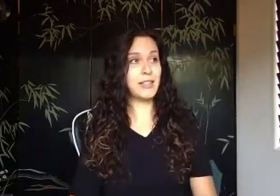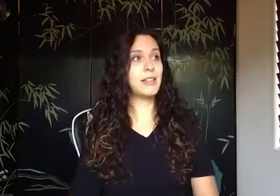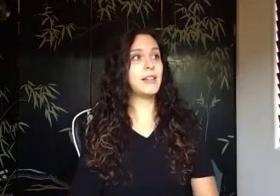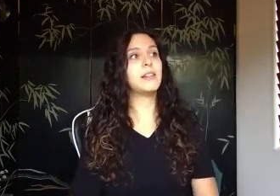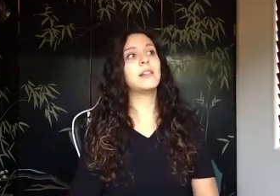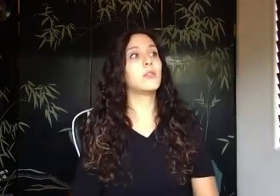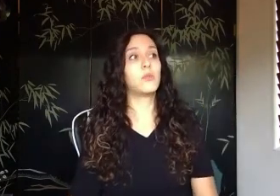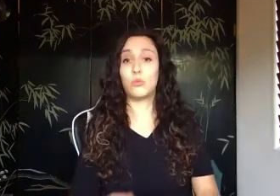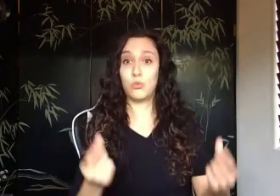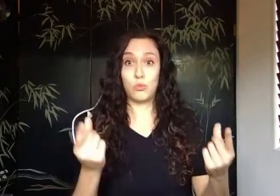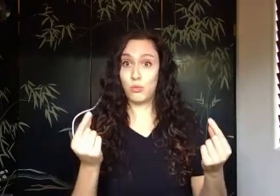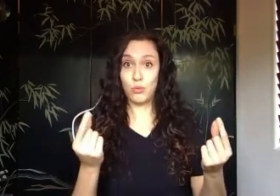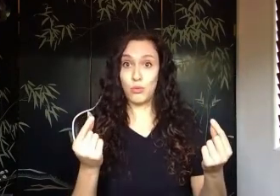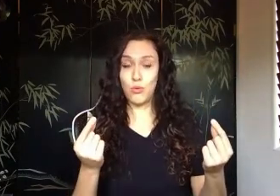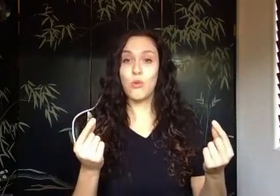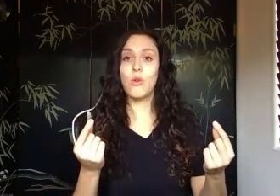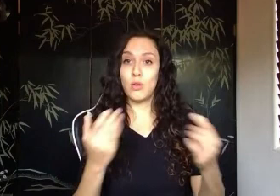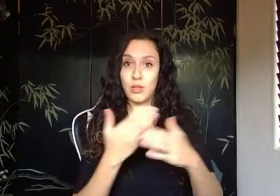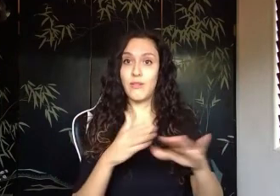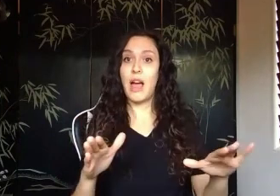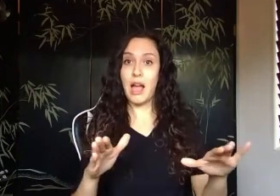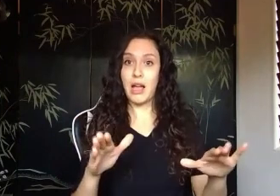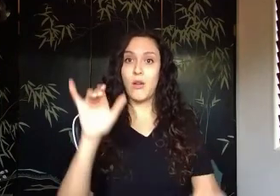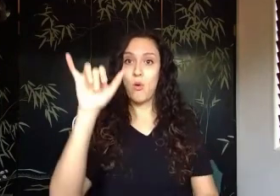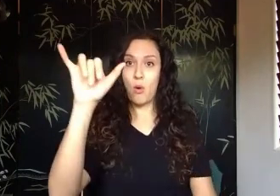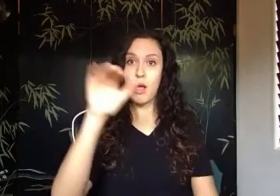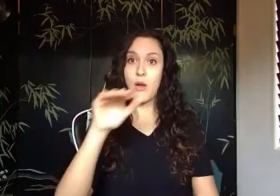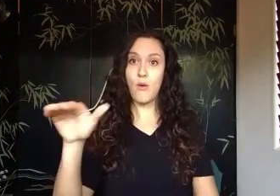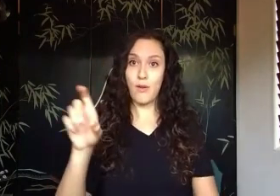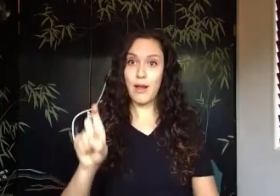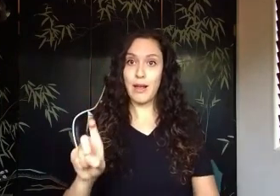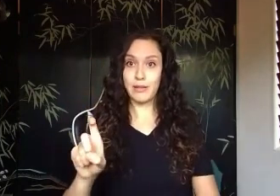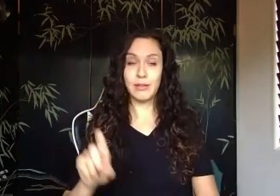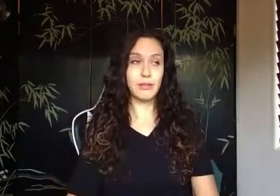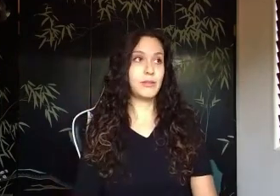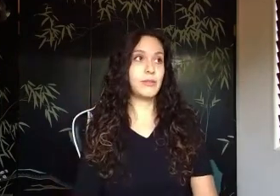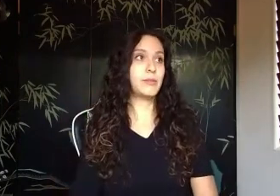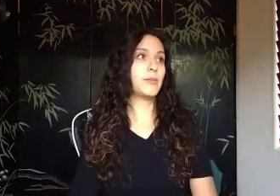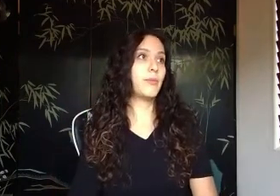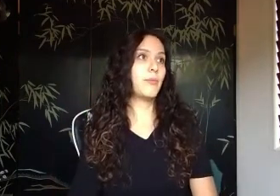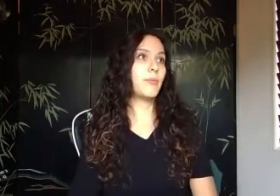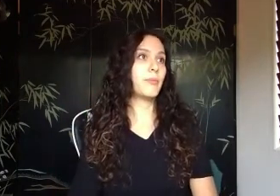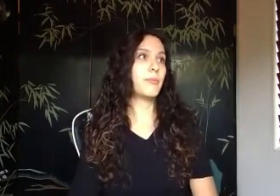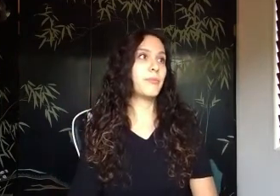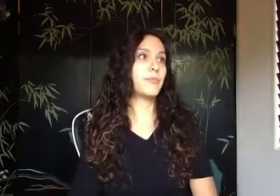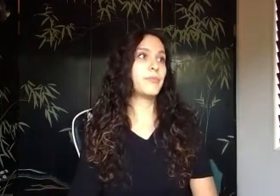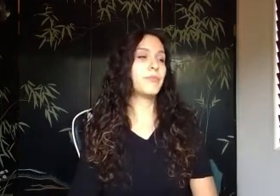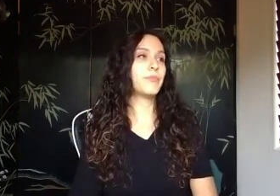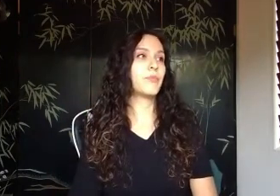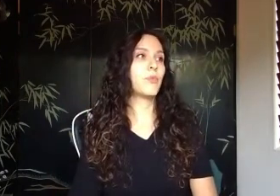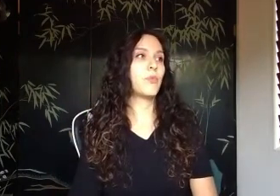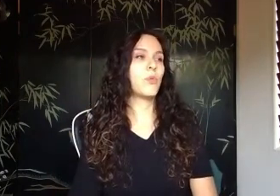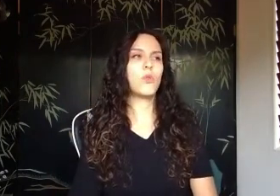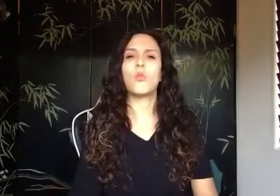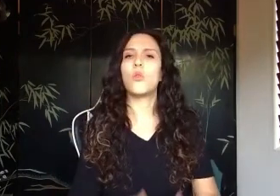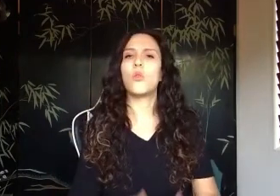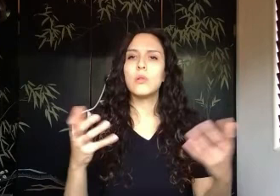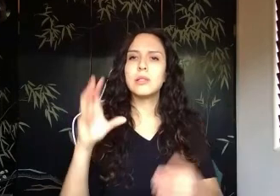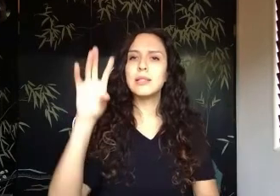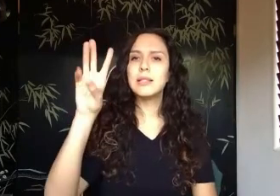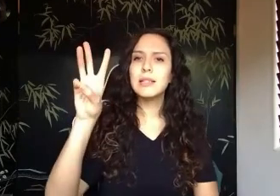2, 6. Okay, and what would I do? I would just divide those, y over x.